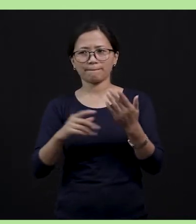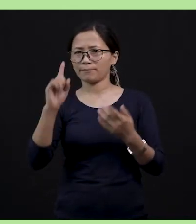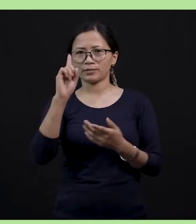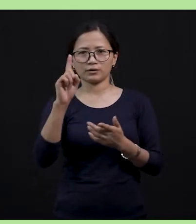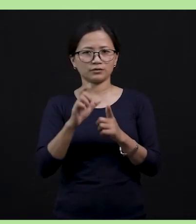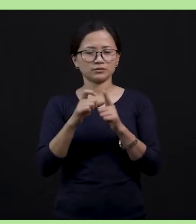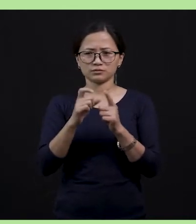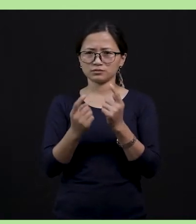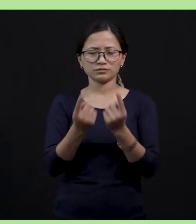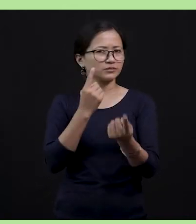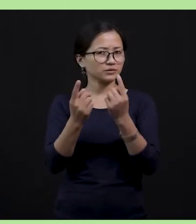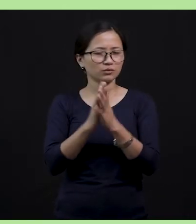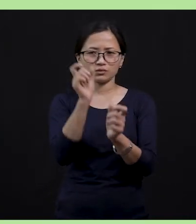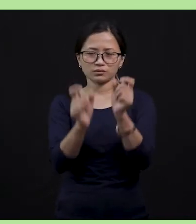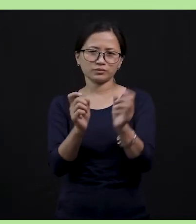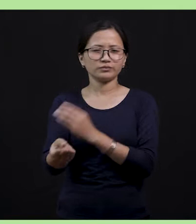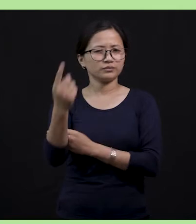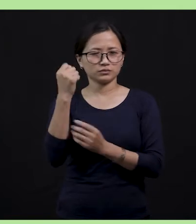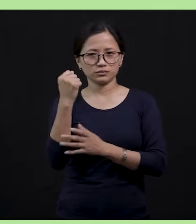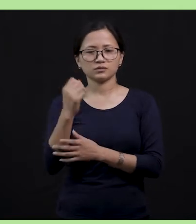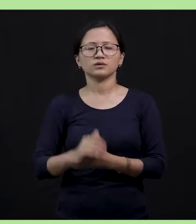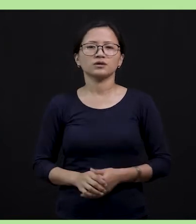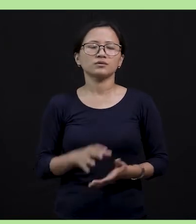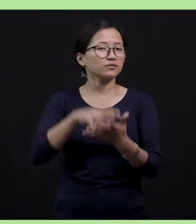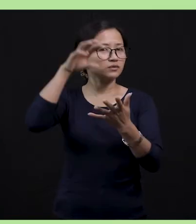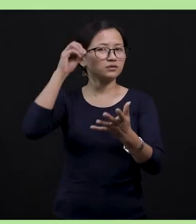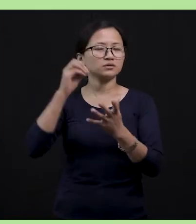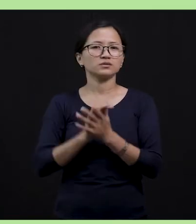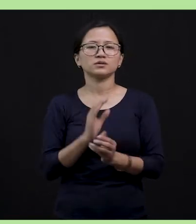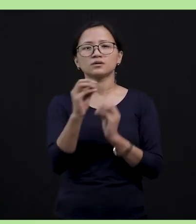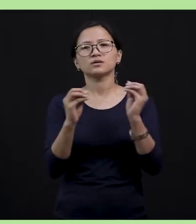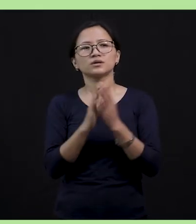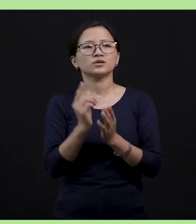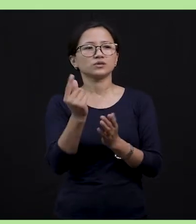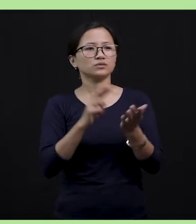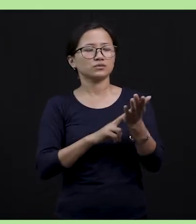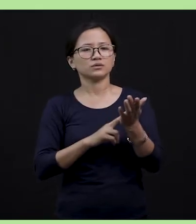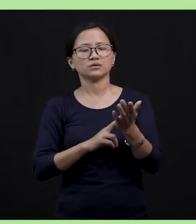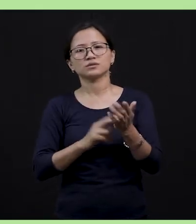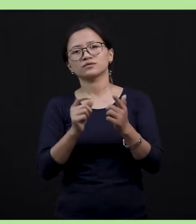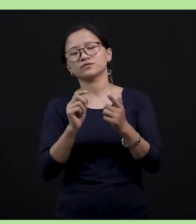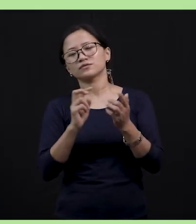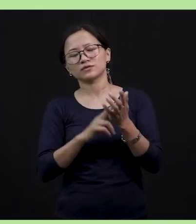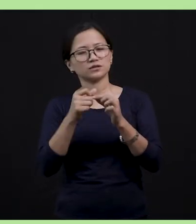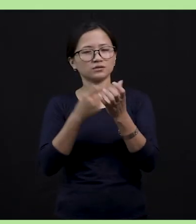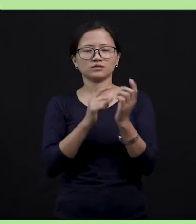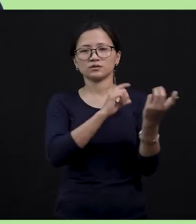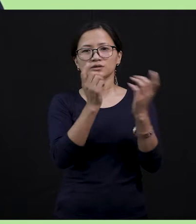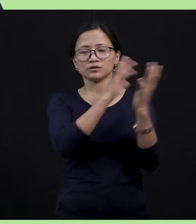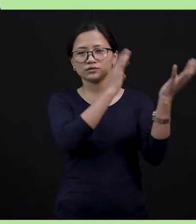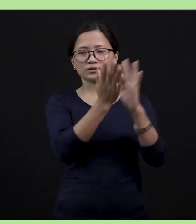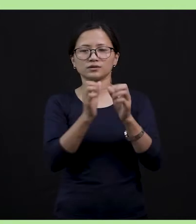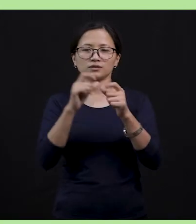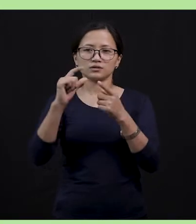1 in democracy, we had learnt about universal adult franchise. So if you remember, there was